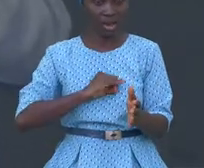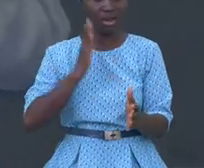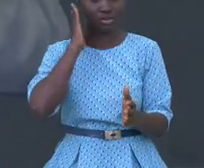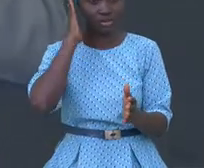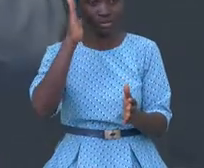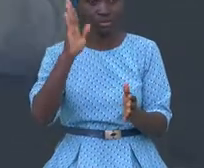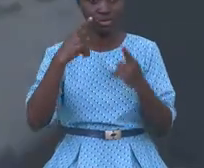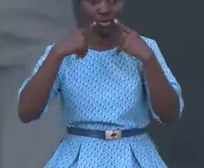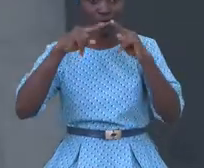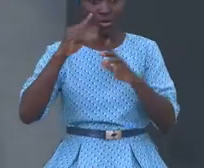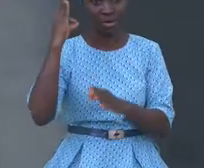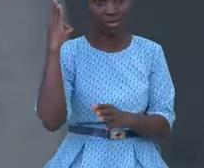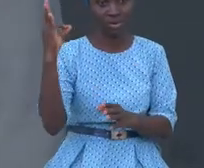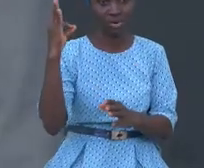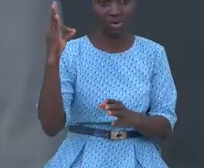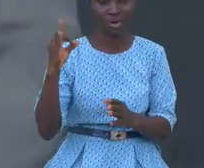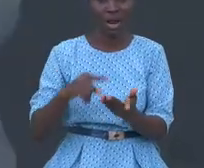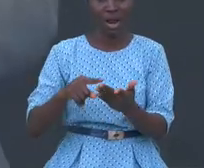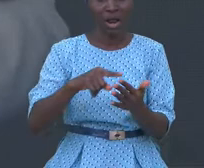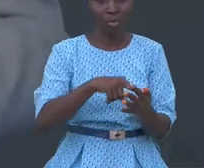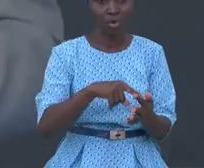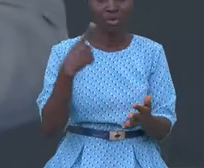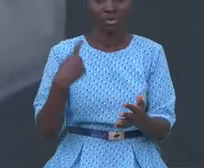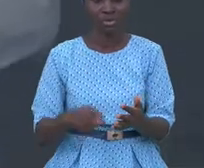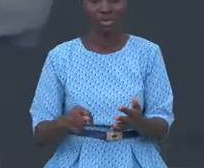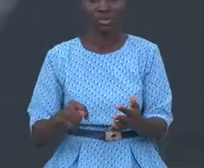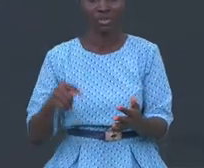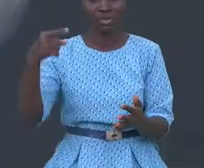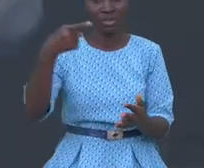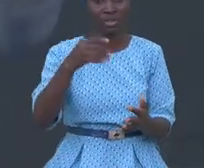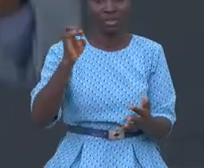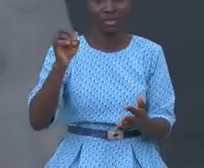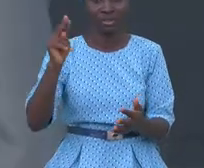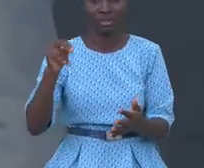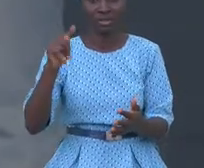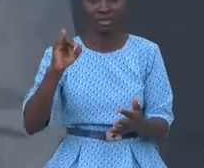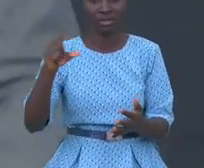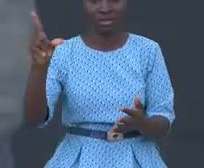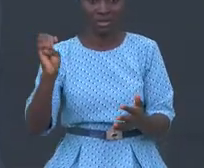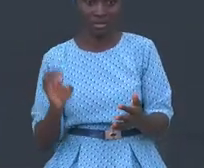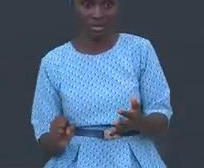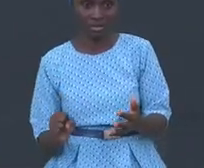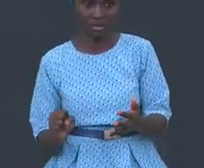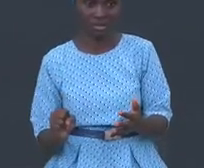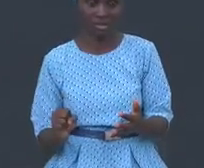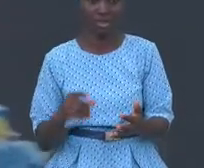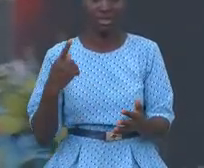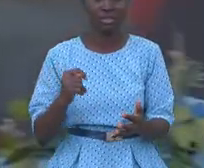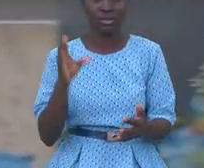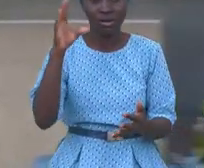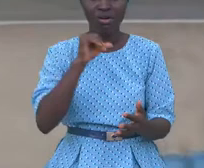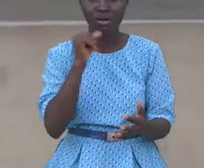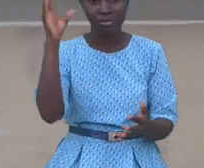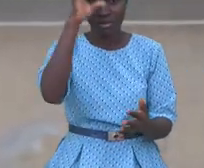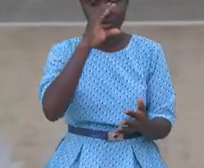declare, proclaim among the Gentiles the unsearchable riches of Christ?